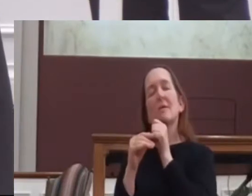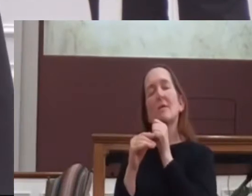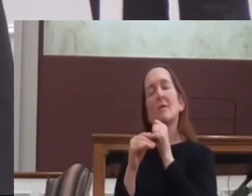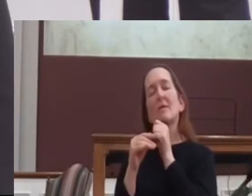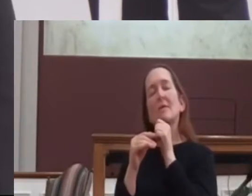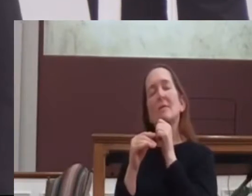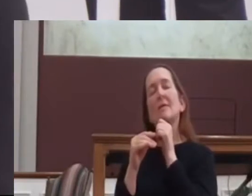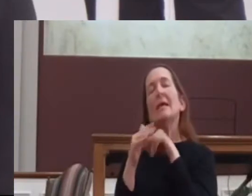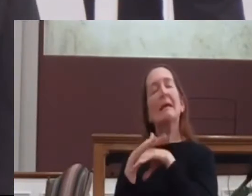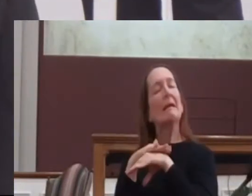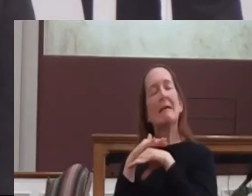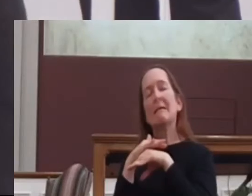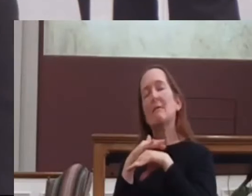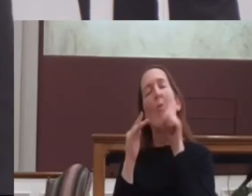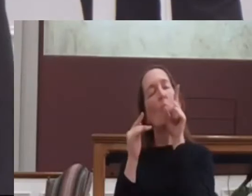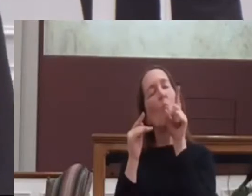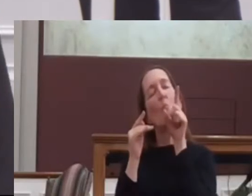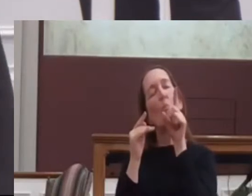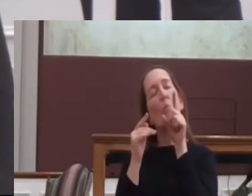Our hope is not